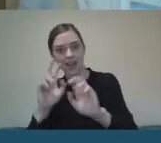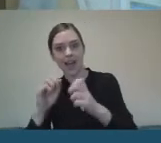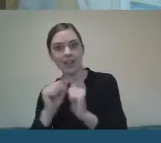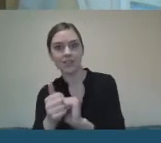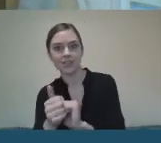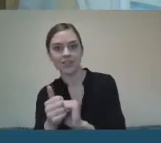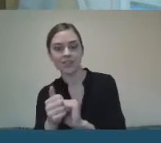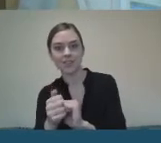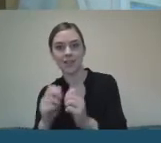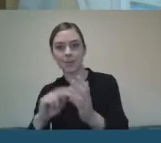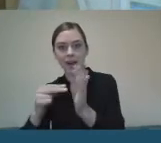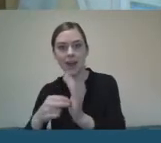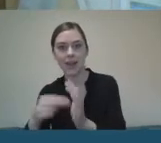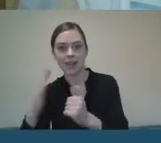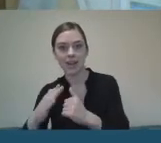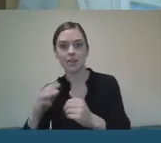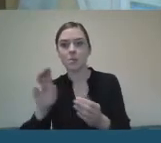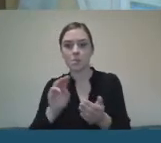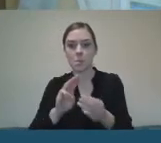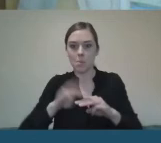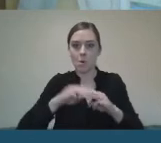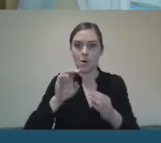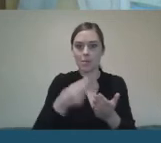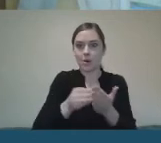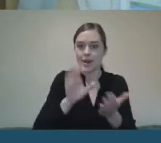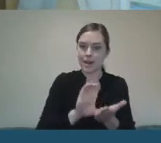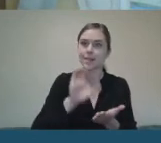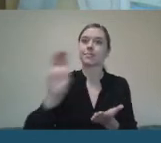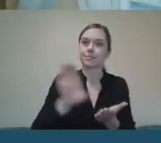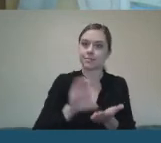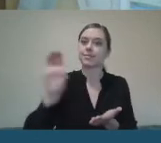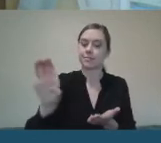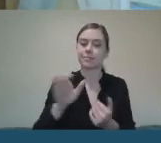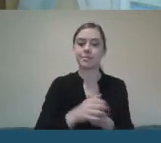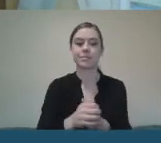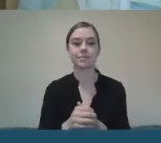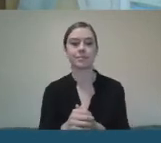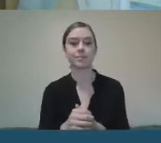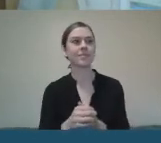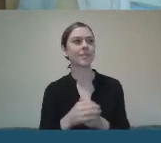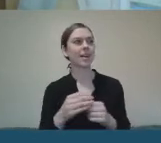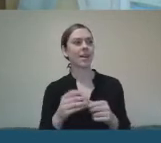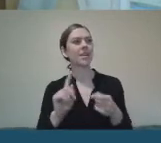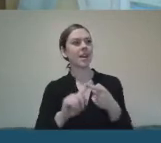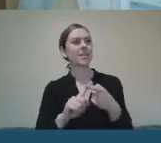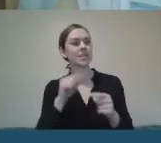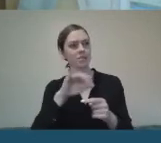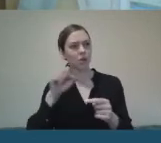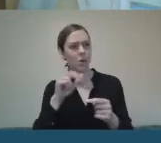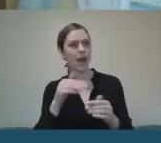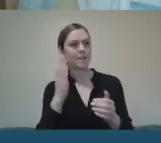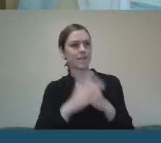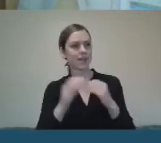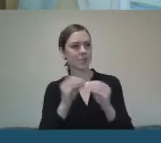the more the investment can be justified and more we can see that. And isn't that one of the points that Joanne was making, actually, Benny,